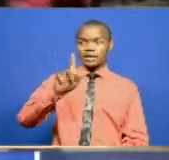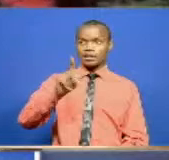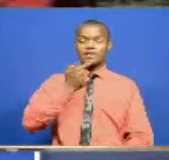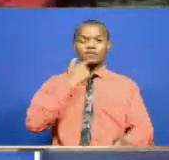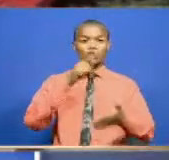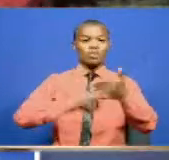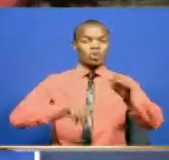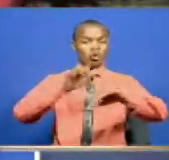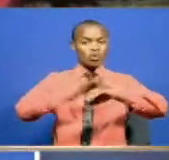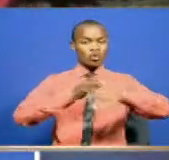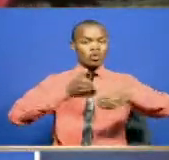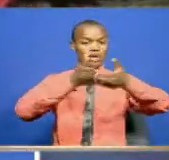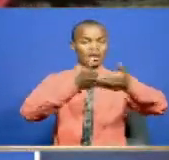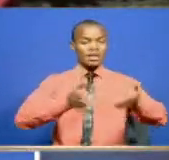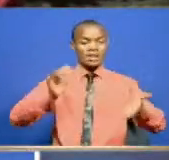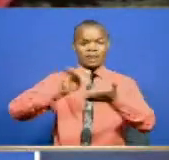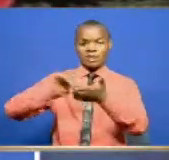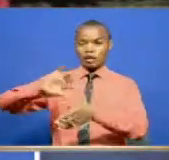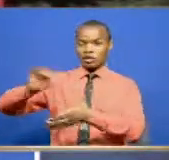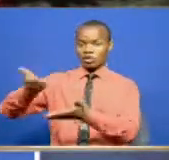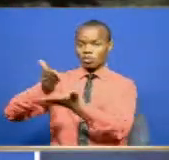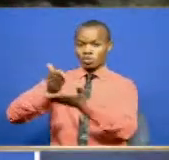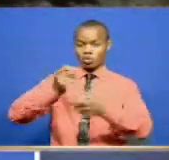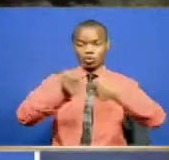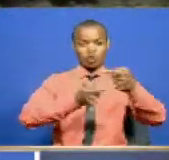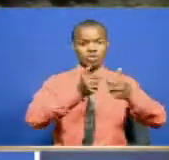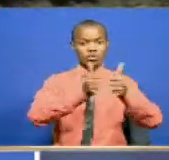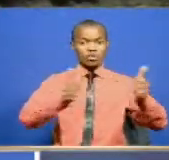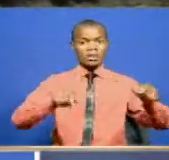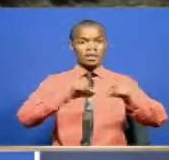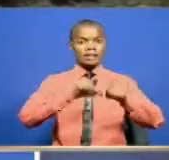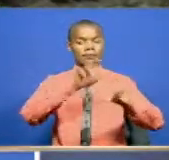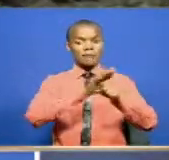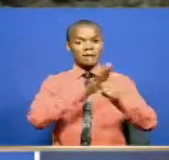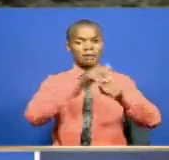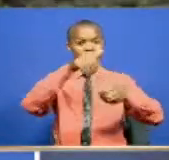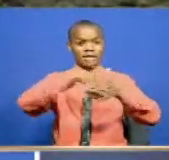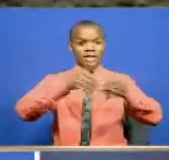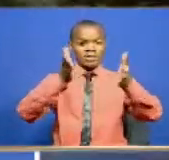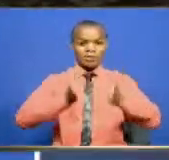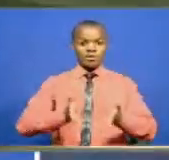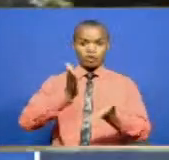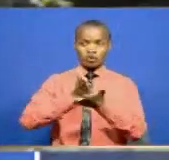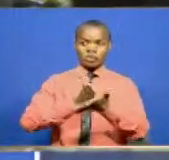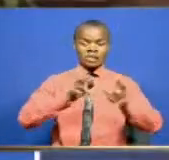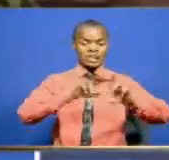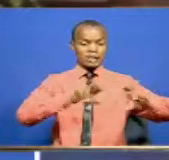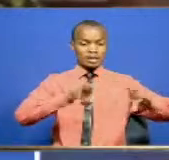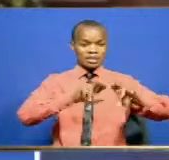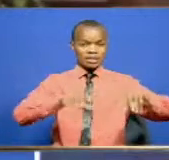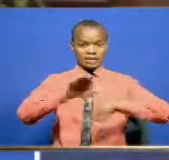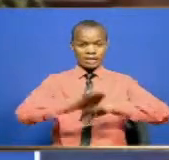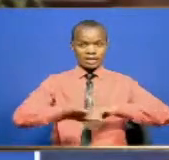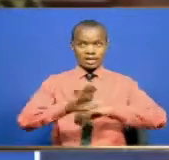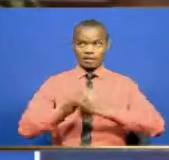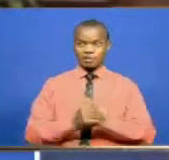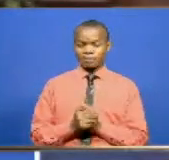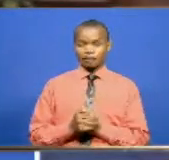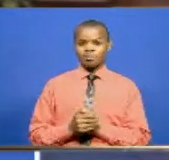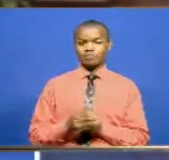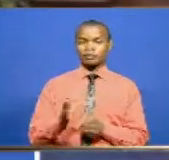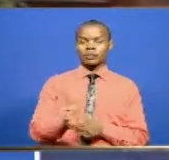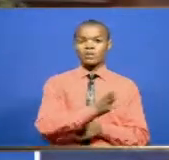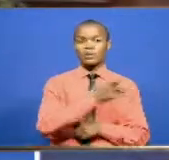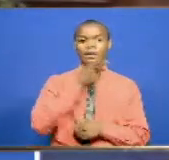governance that the town has grown to its current status and many investors are still streaming in looking for space. In Nairobi, parents